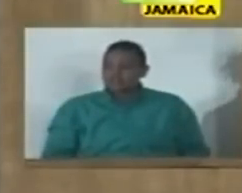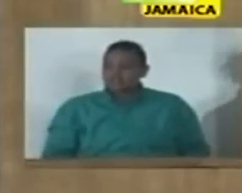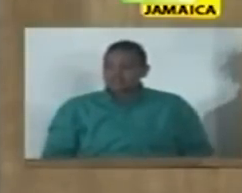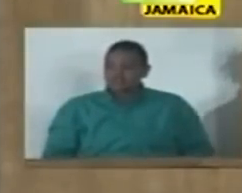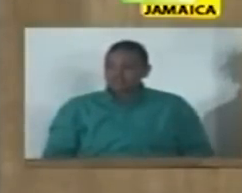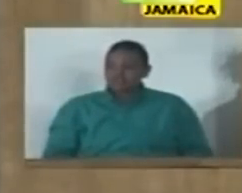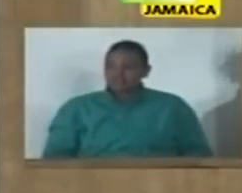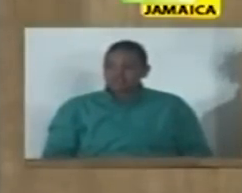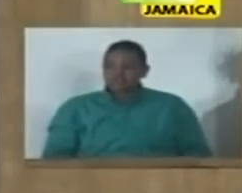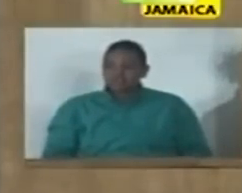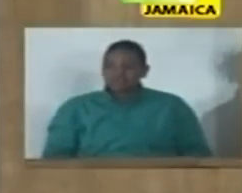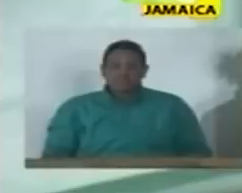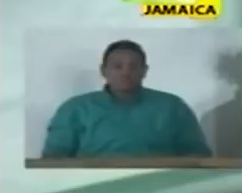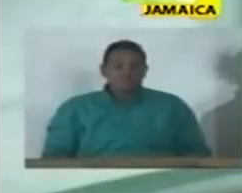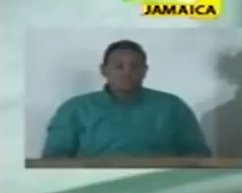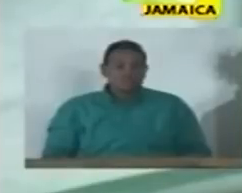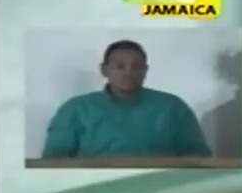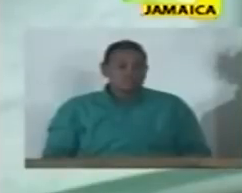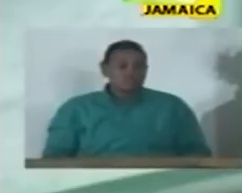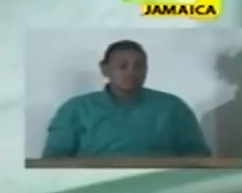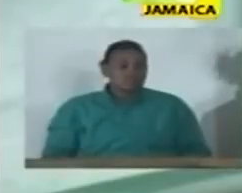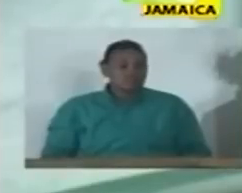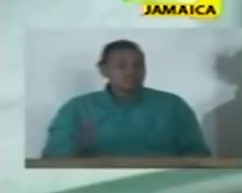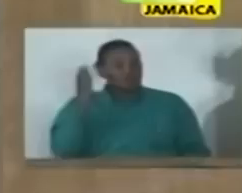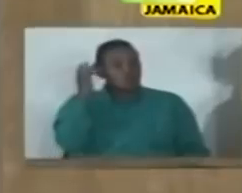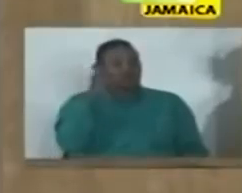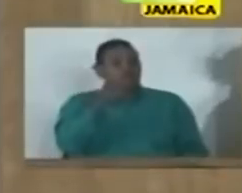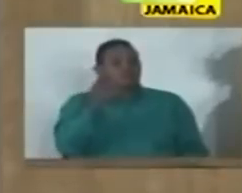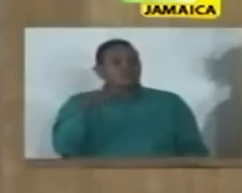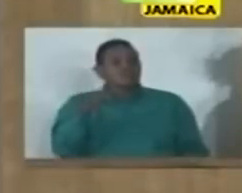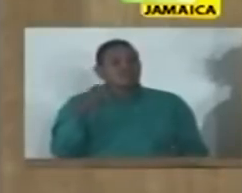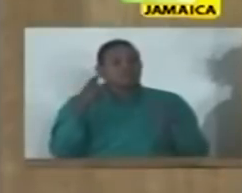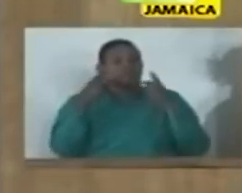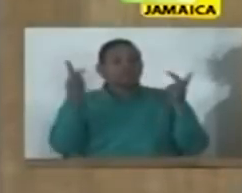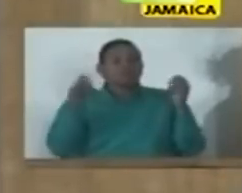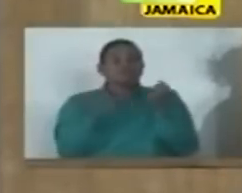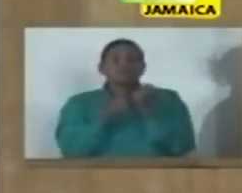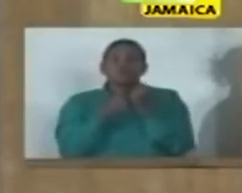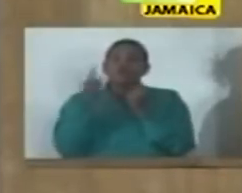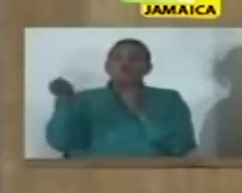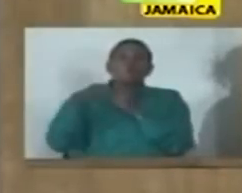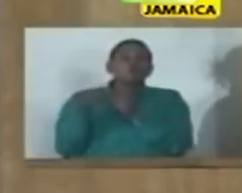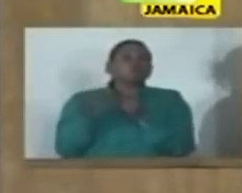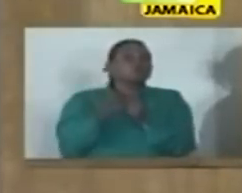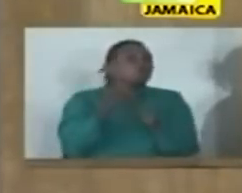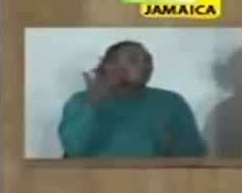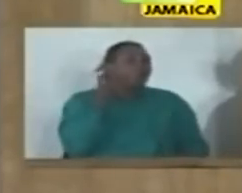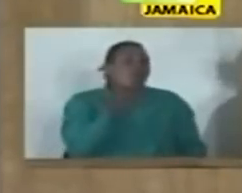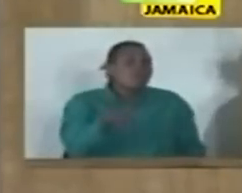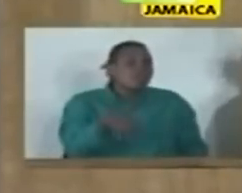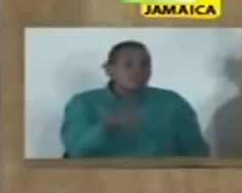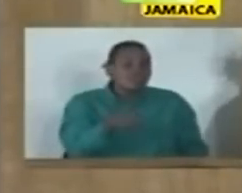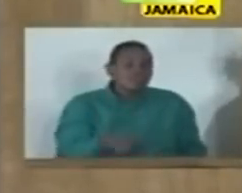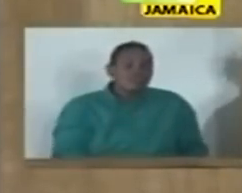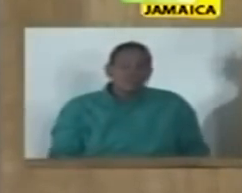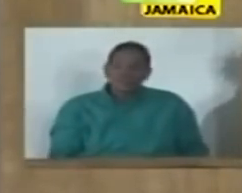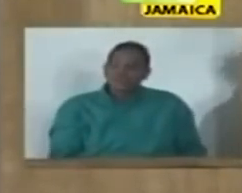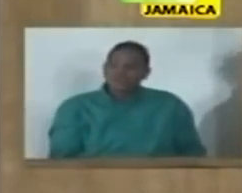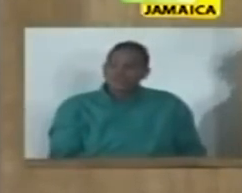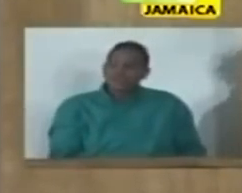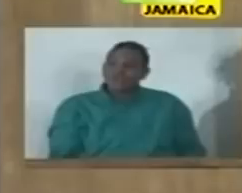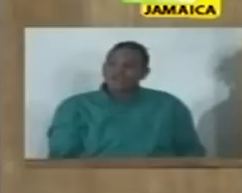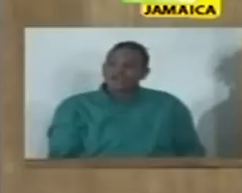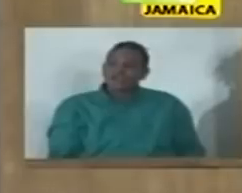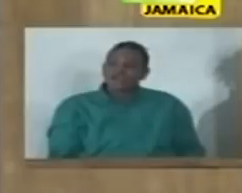You never know if I did. I thought they were rude to have come. It no matter. But I want you to know, support me, that